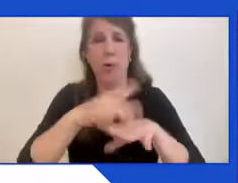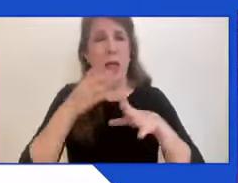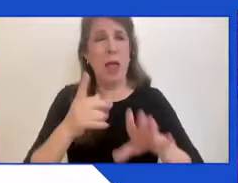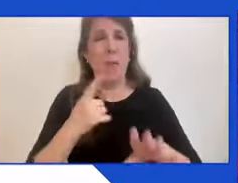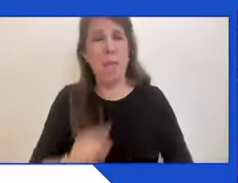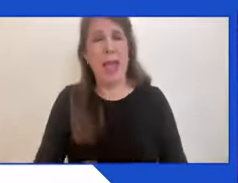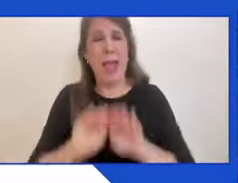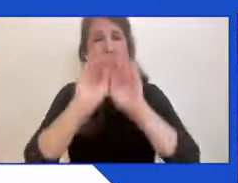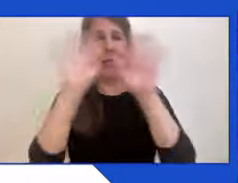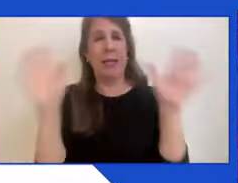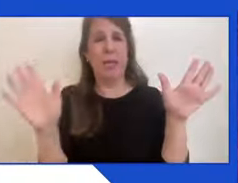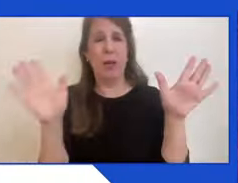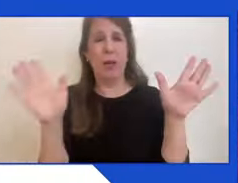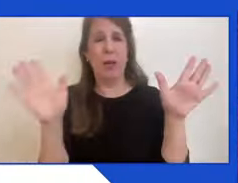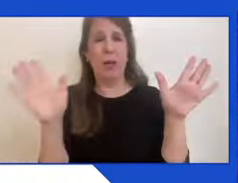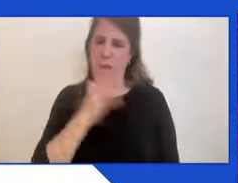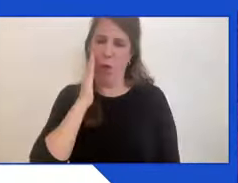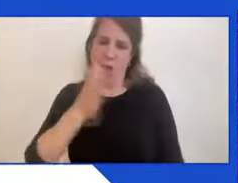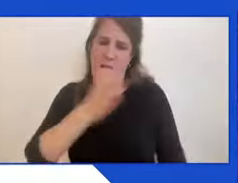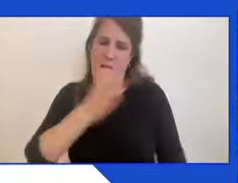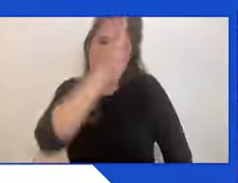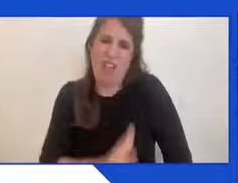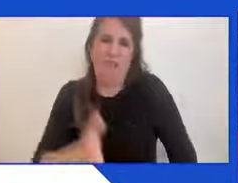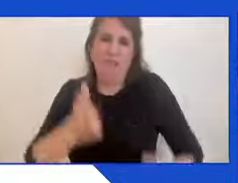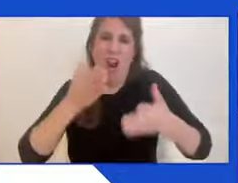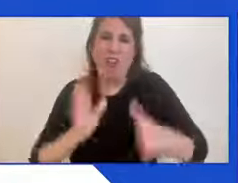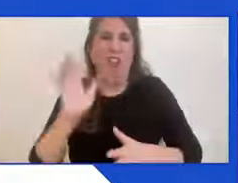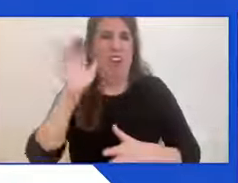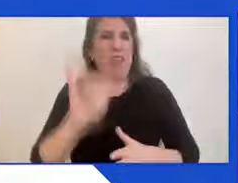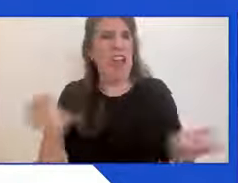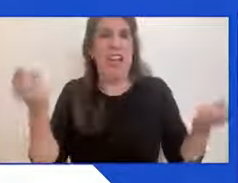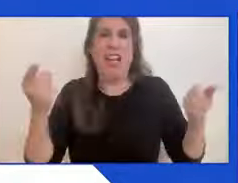will never let that happen.